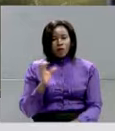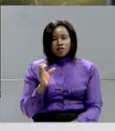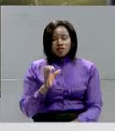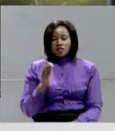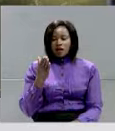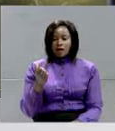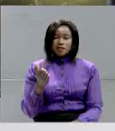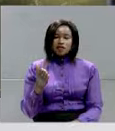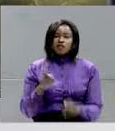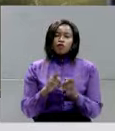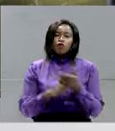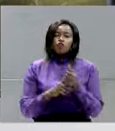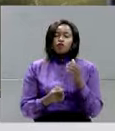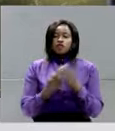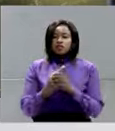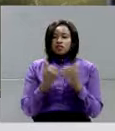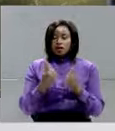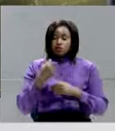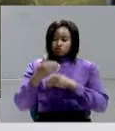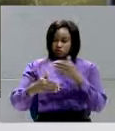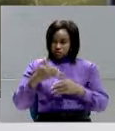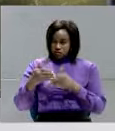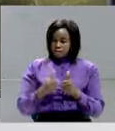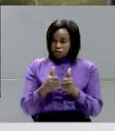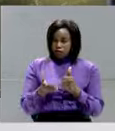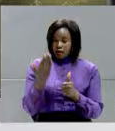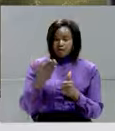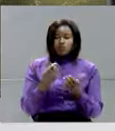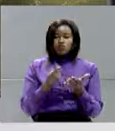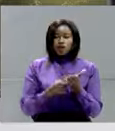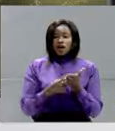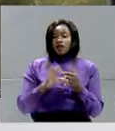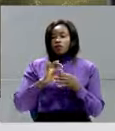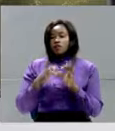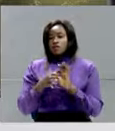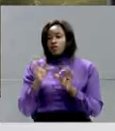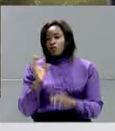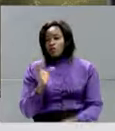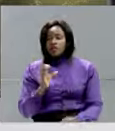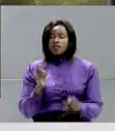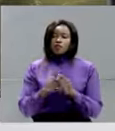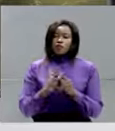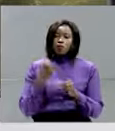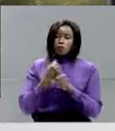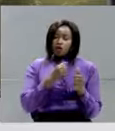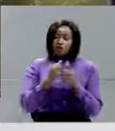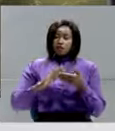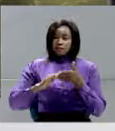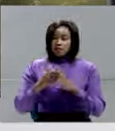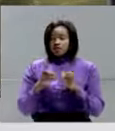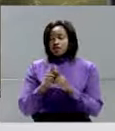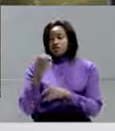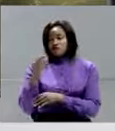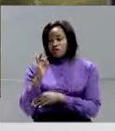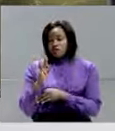the opportunity and is now delivering on that front. This Uganda Olympic Committee is doing so with various partners, including the French